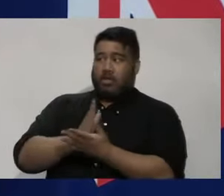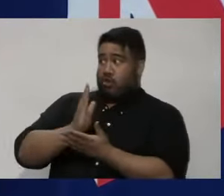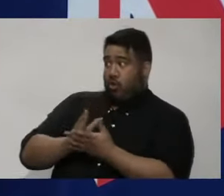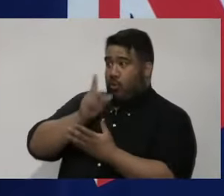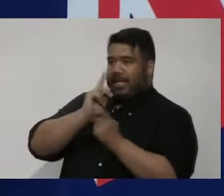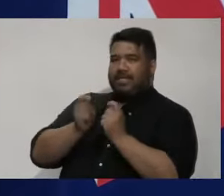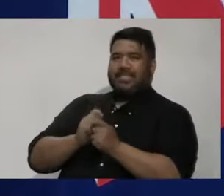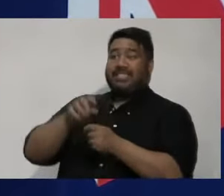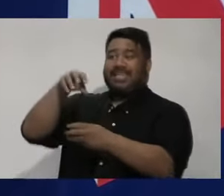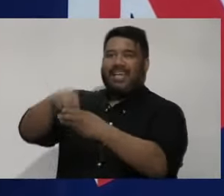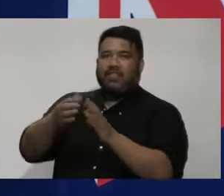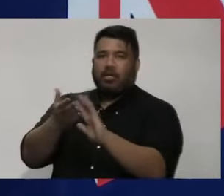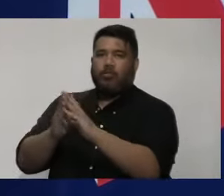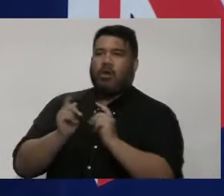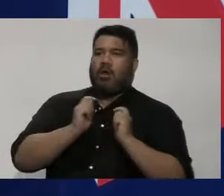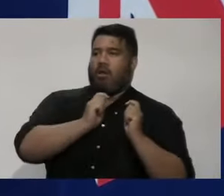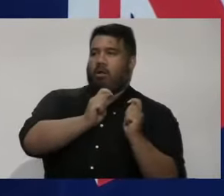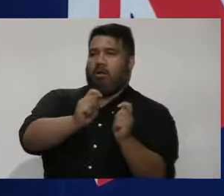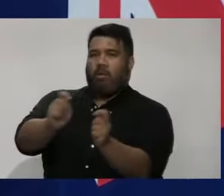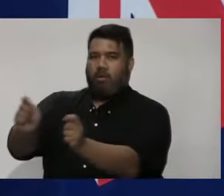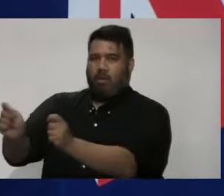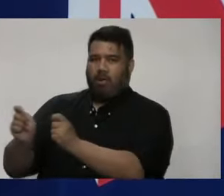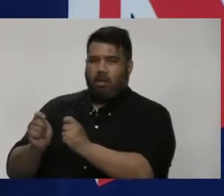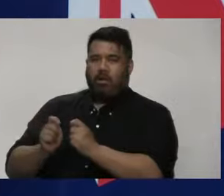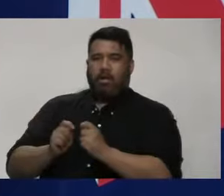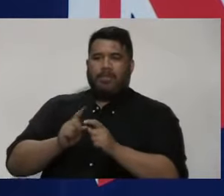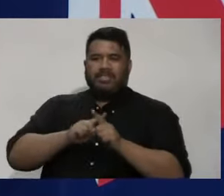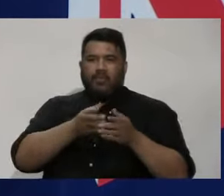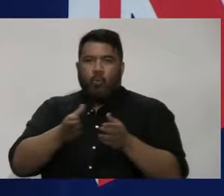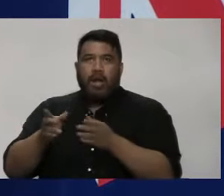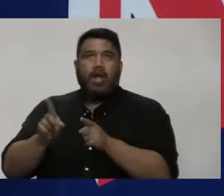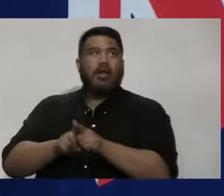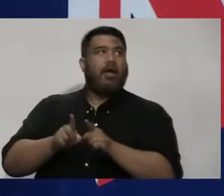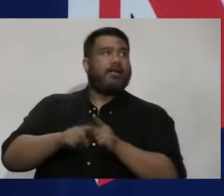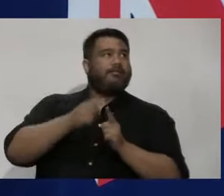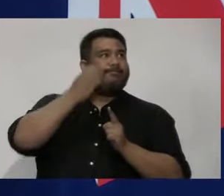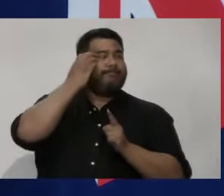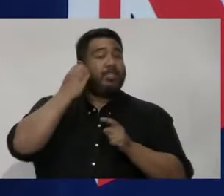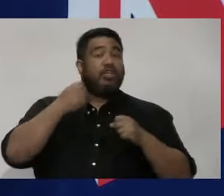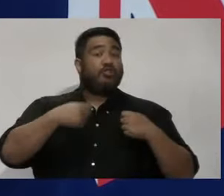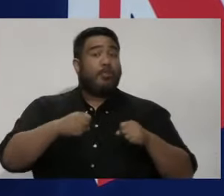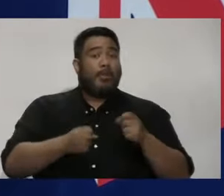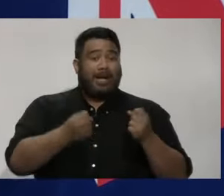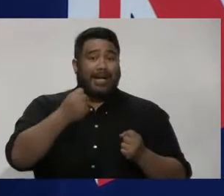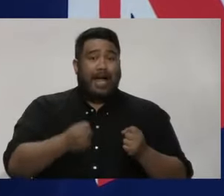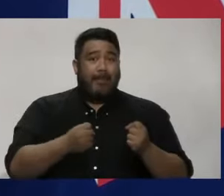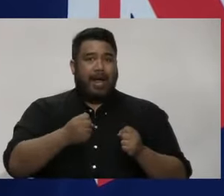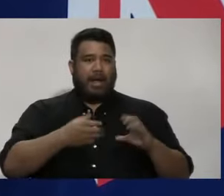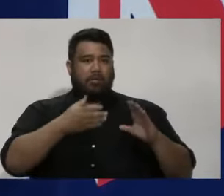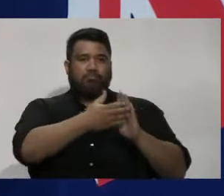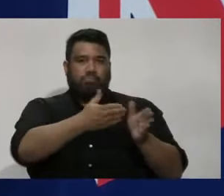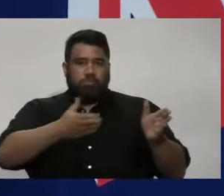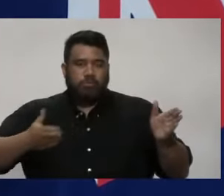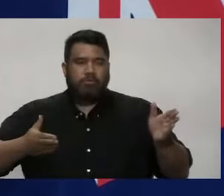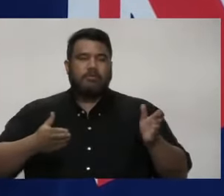to the community, so utilising things like supermarket car parks and others to really